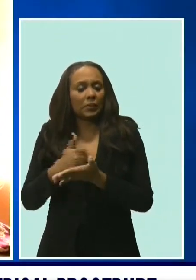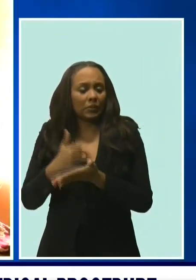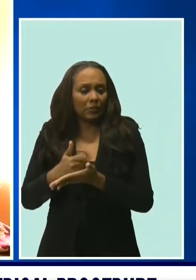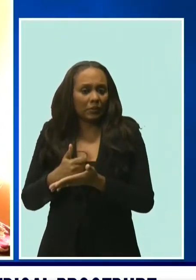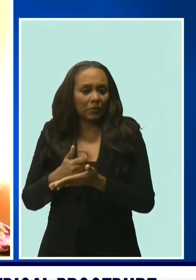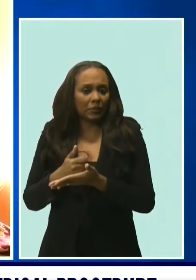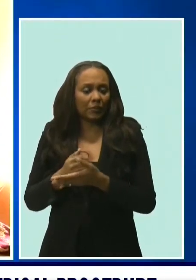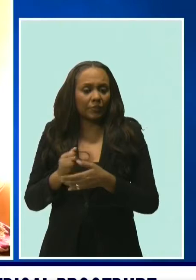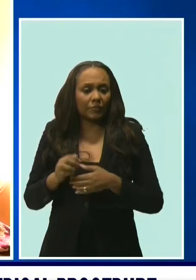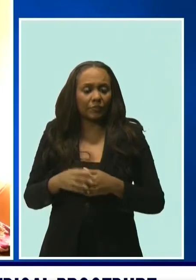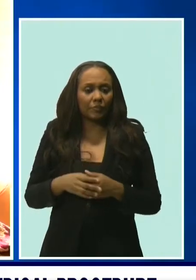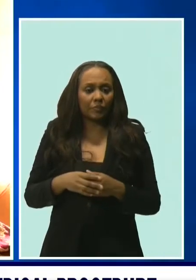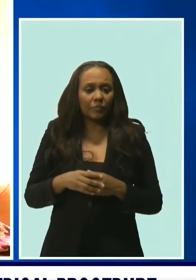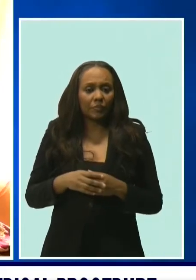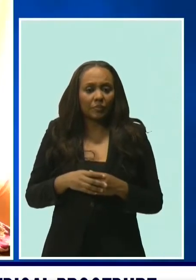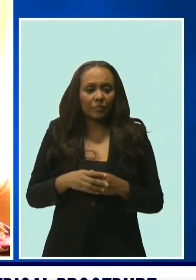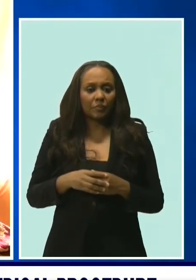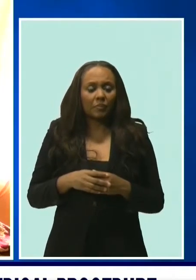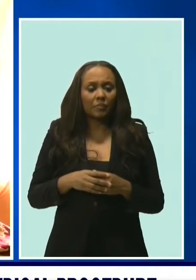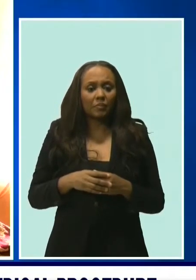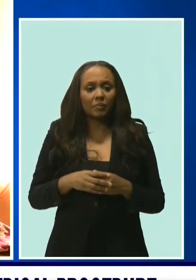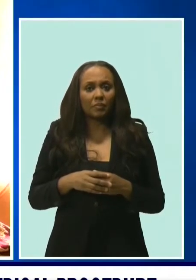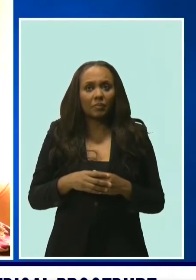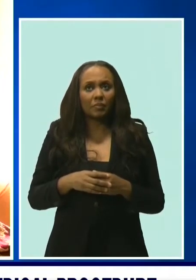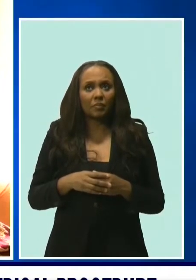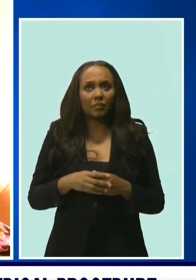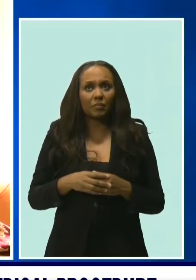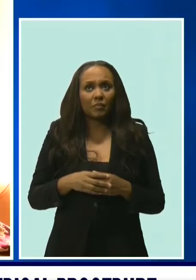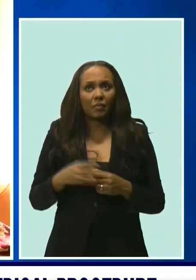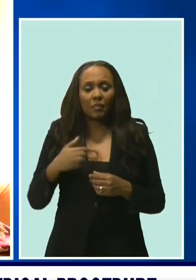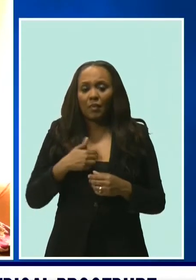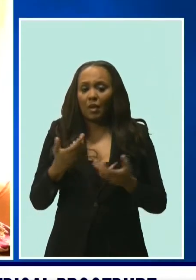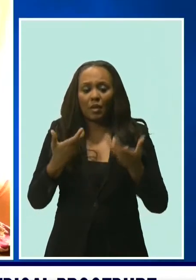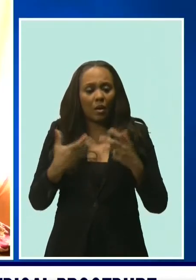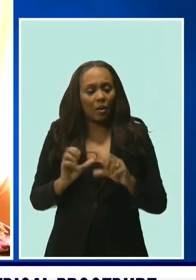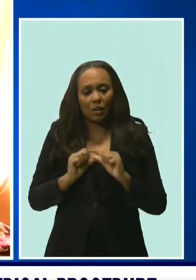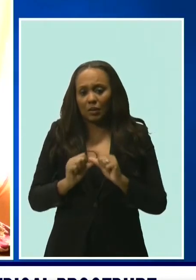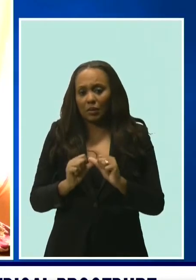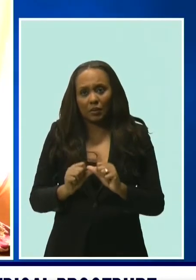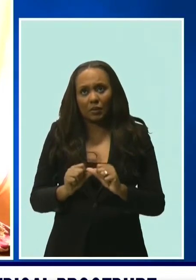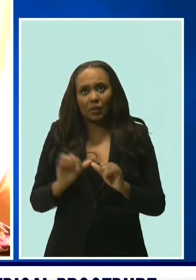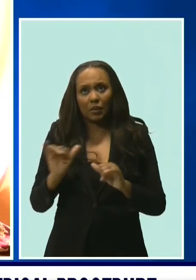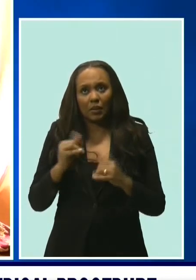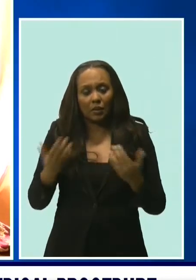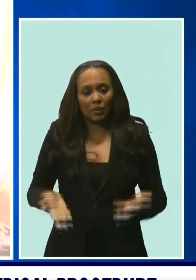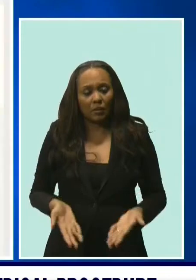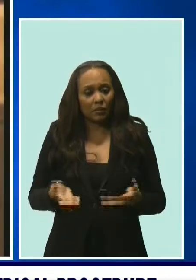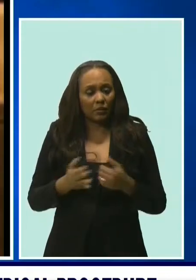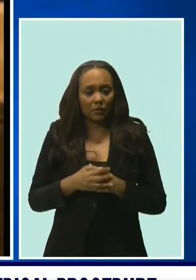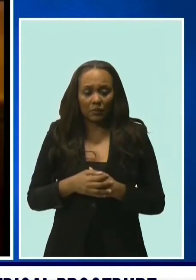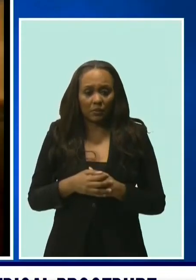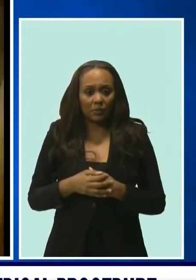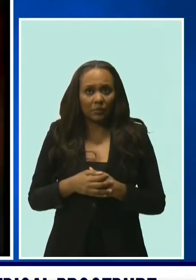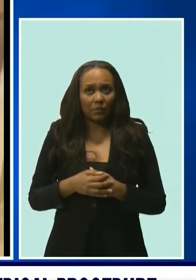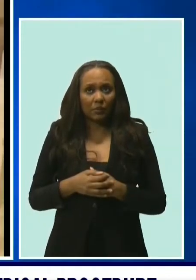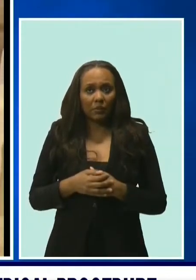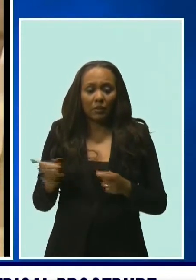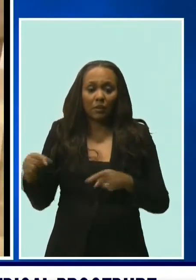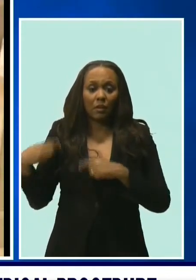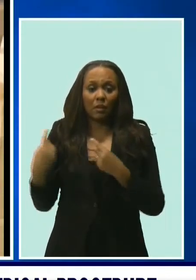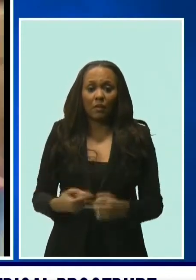due to heavy rainfall, strong winds, rip currents, and large waves. It is important to know which of these hazards are